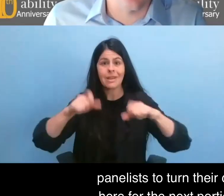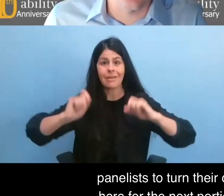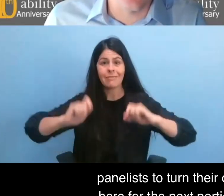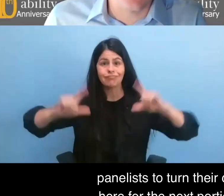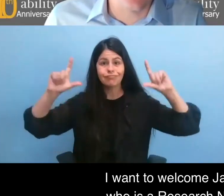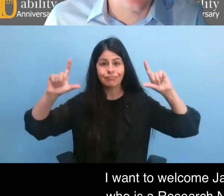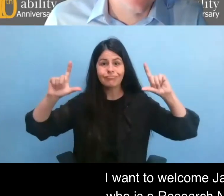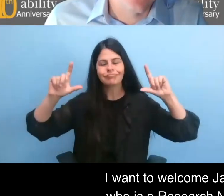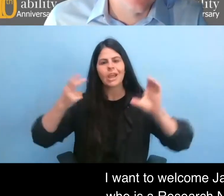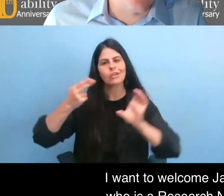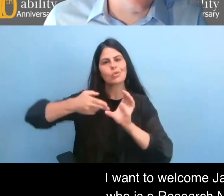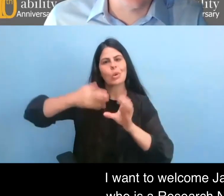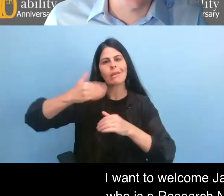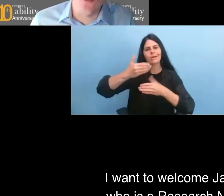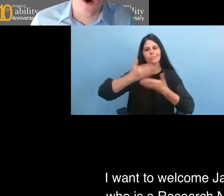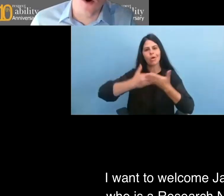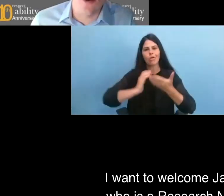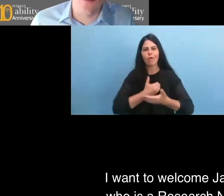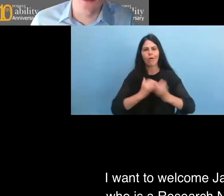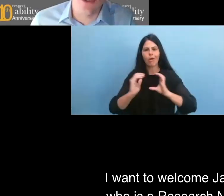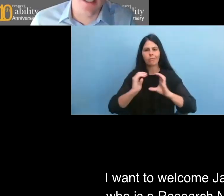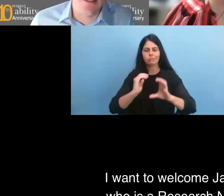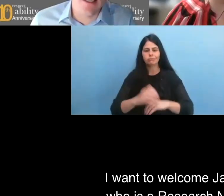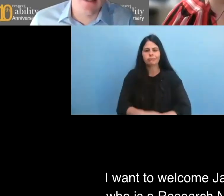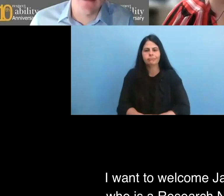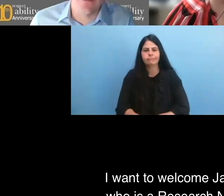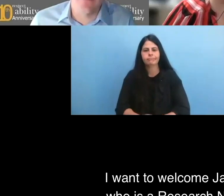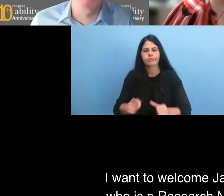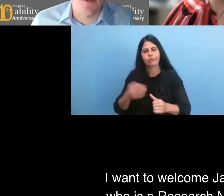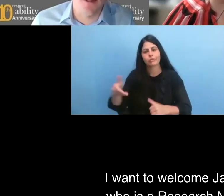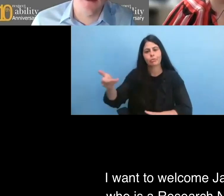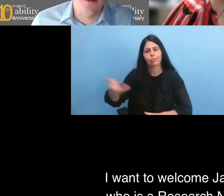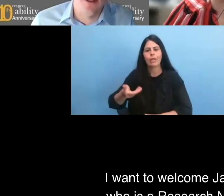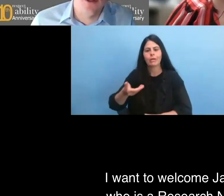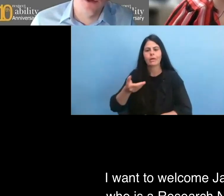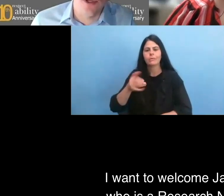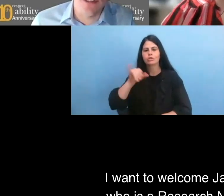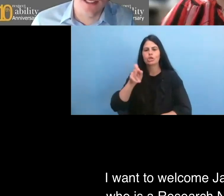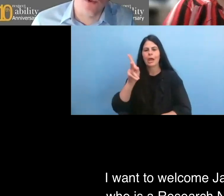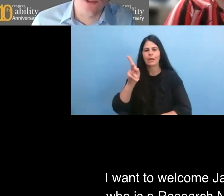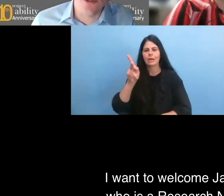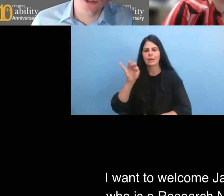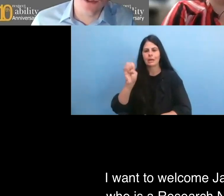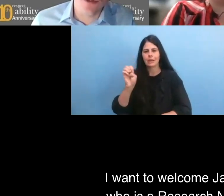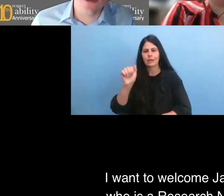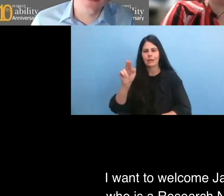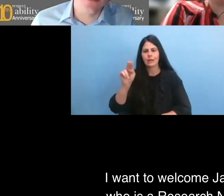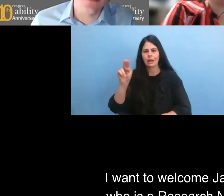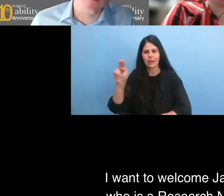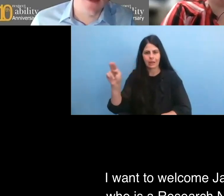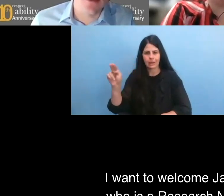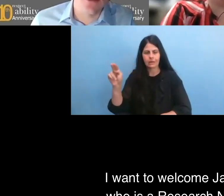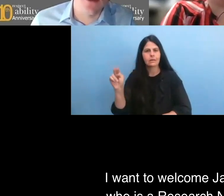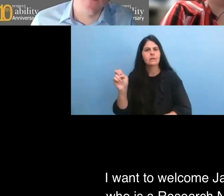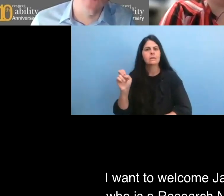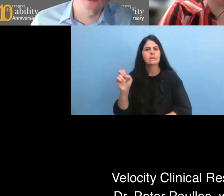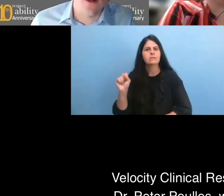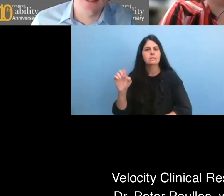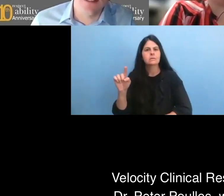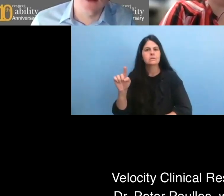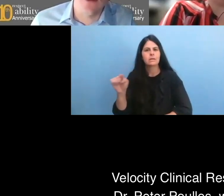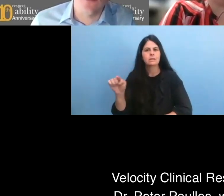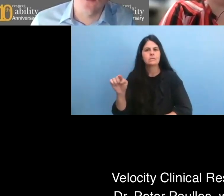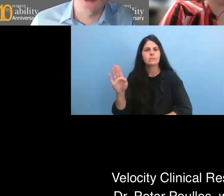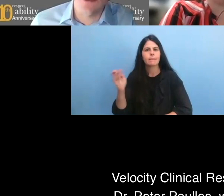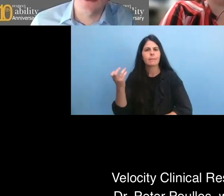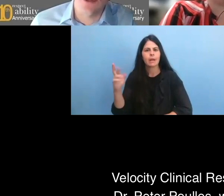of our conversation. I want to welcome Jackie Ann Senz Blair, who is a research nurse, site manager at